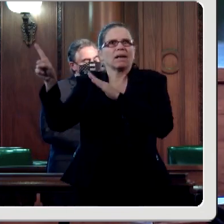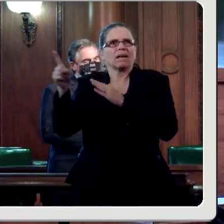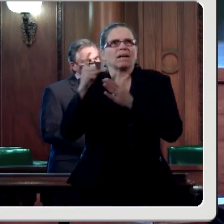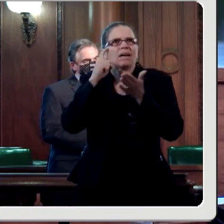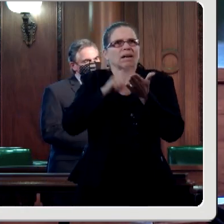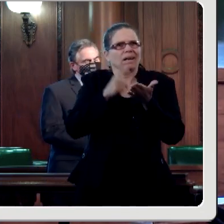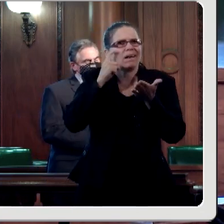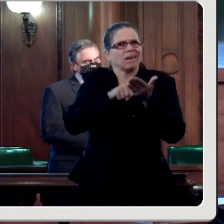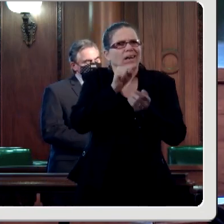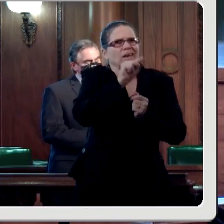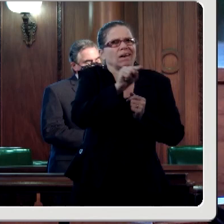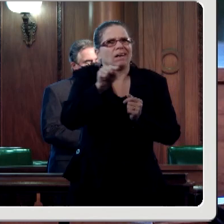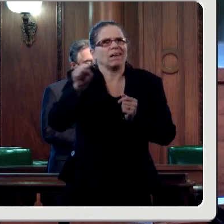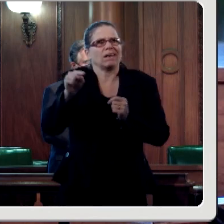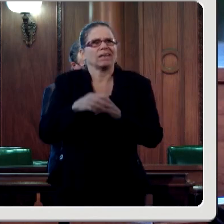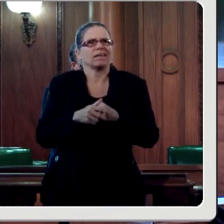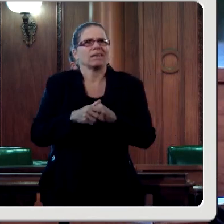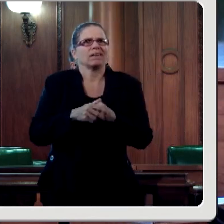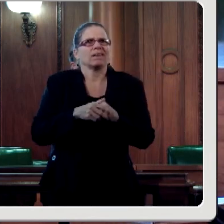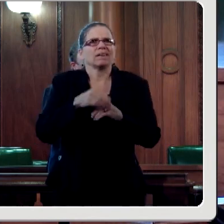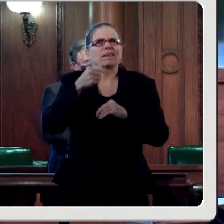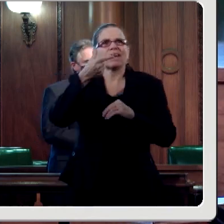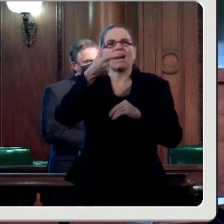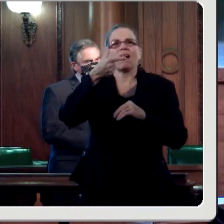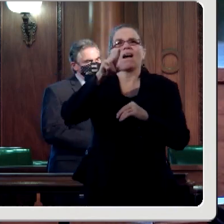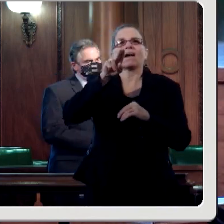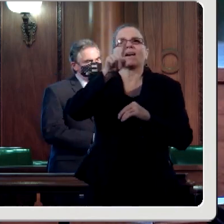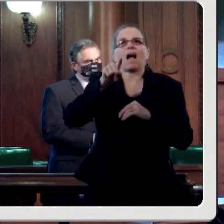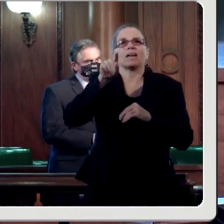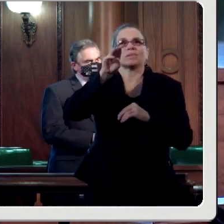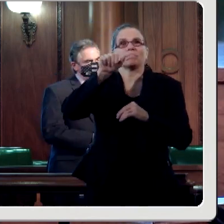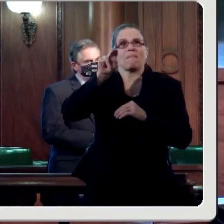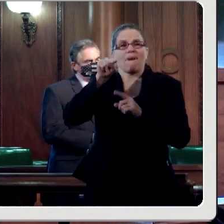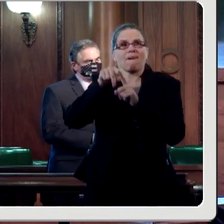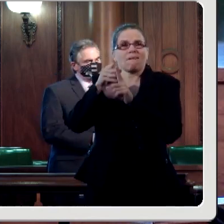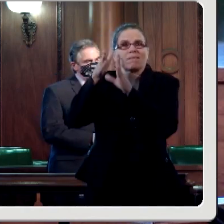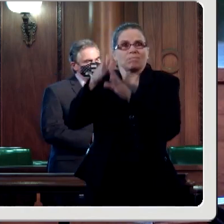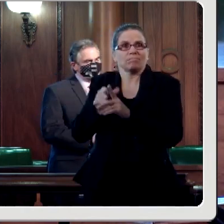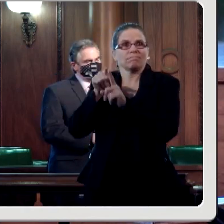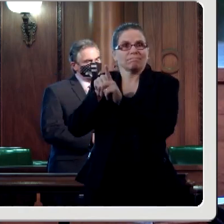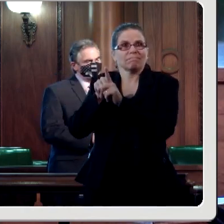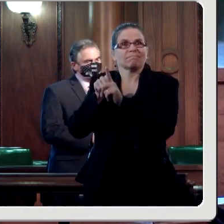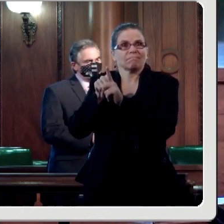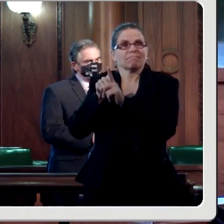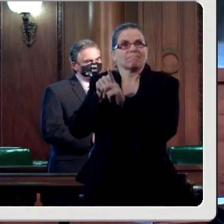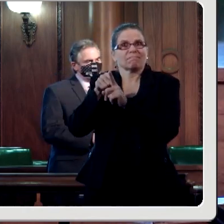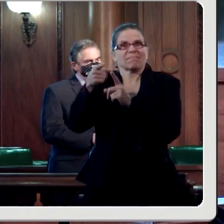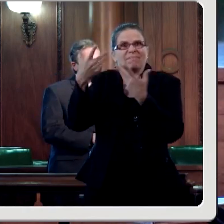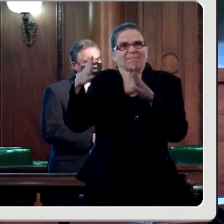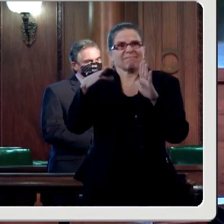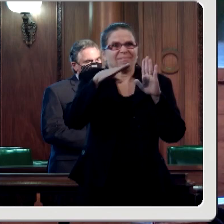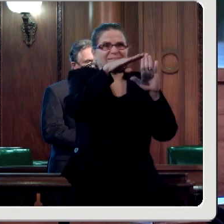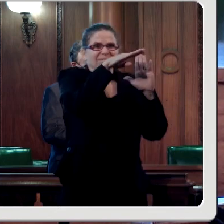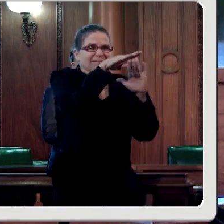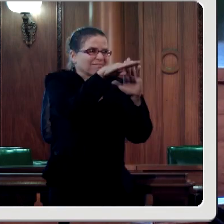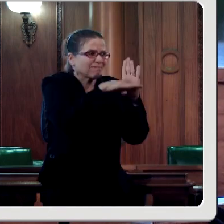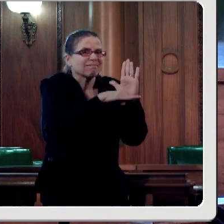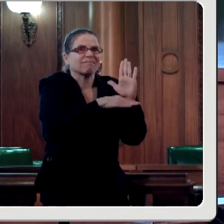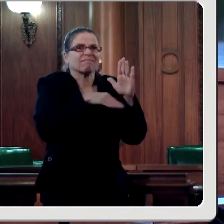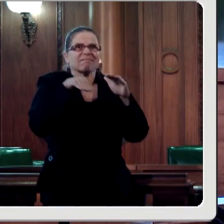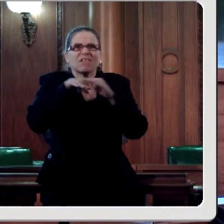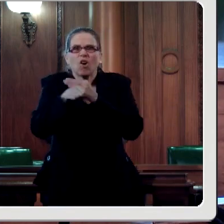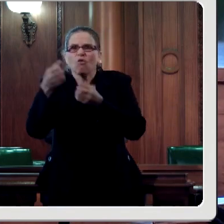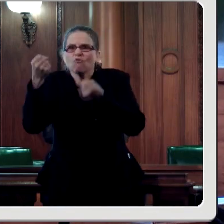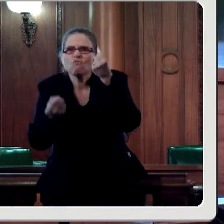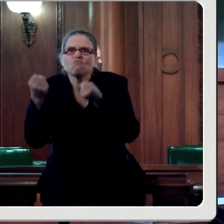Jr. He had several counts of breaking and entering into the houses, into the cars, and